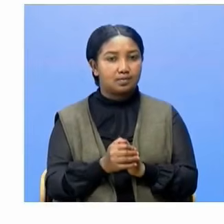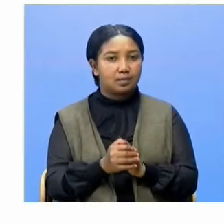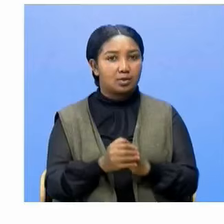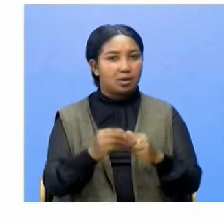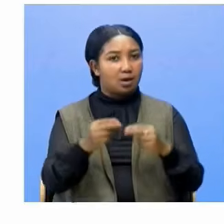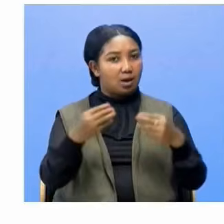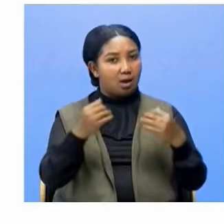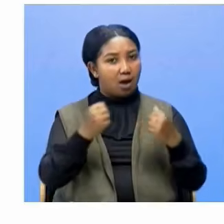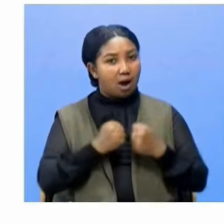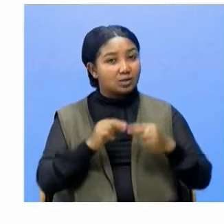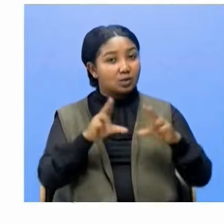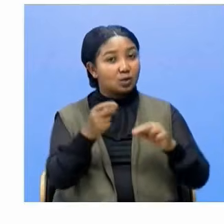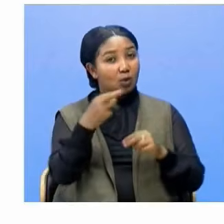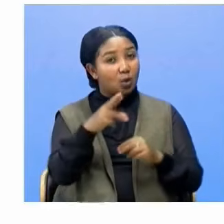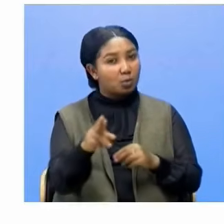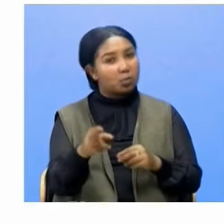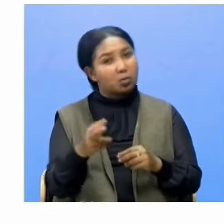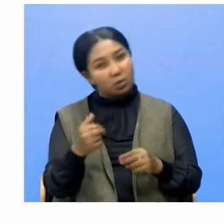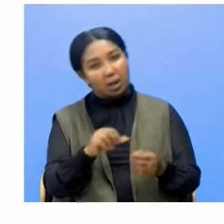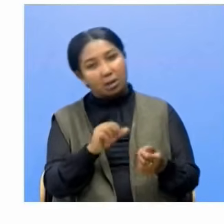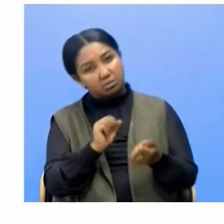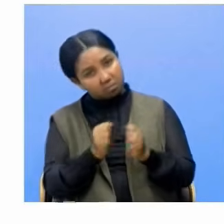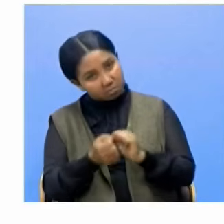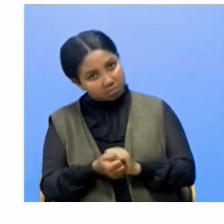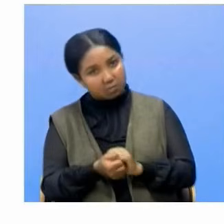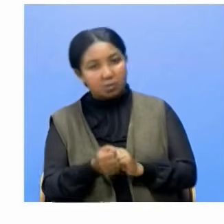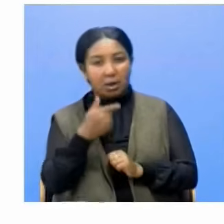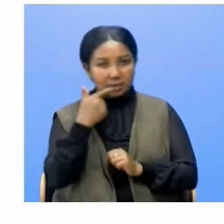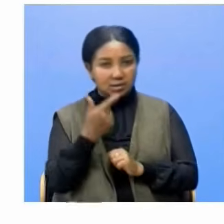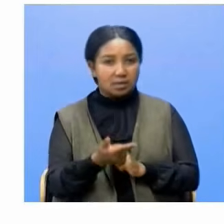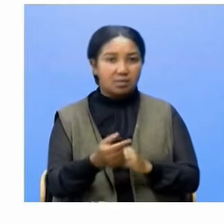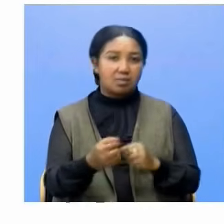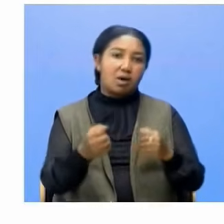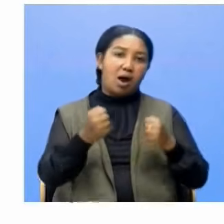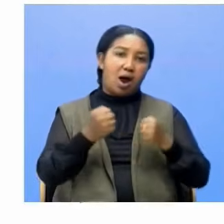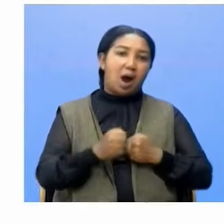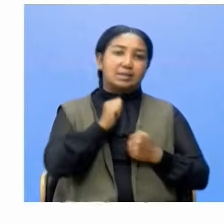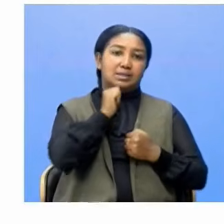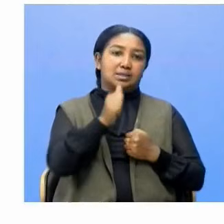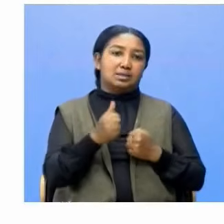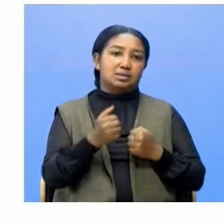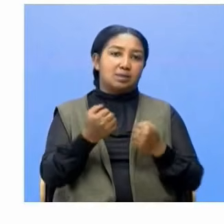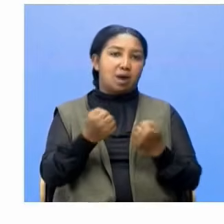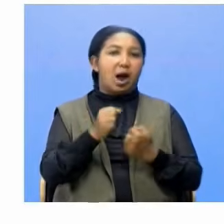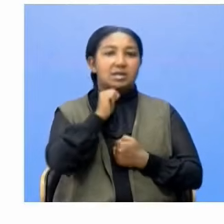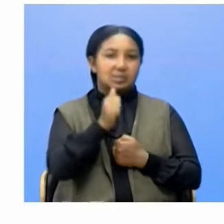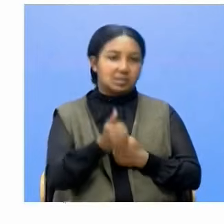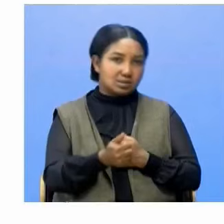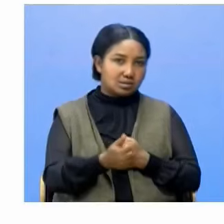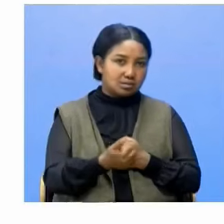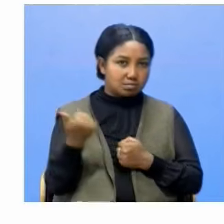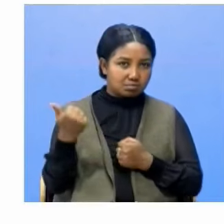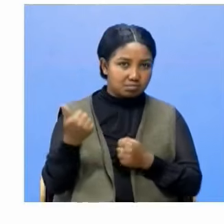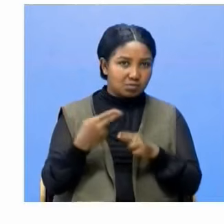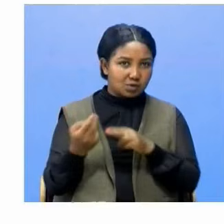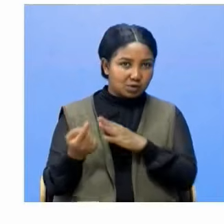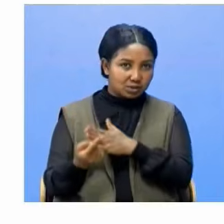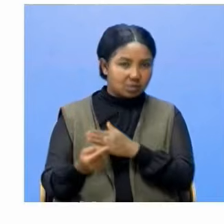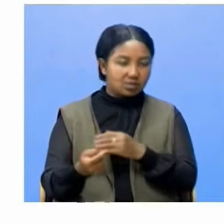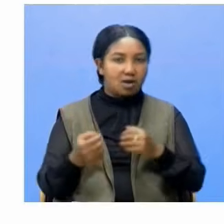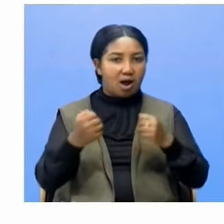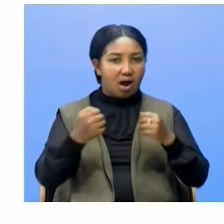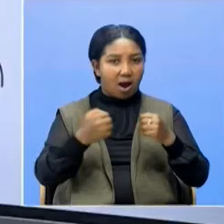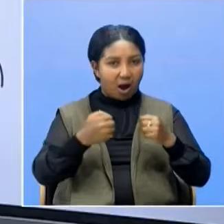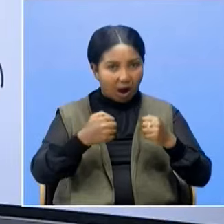Has not, or we can contradict it by saying what? Hasn't. Like this.